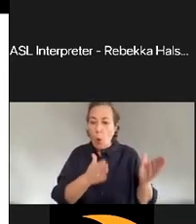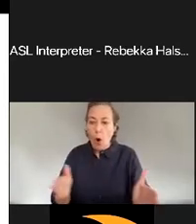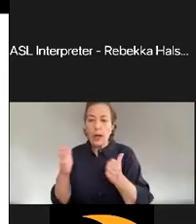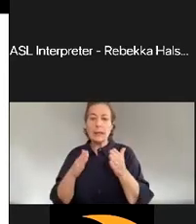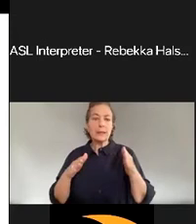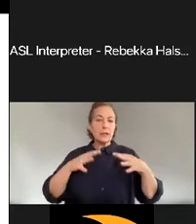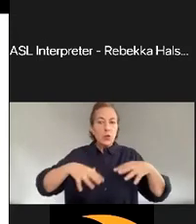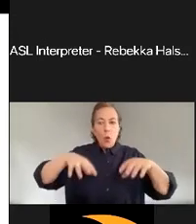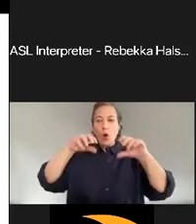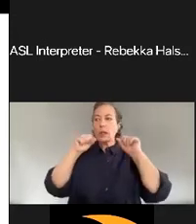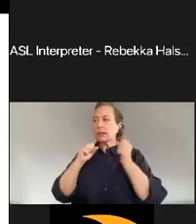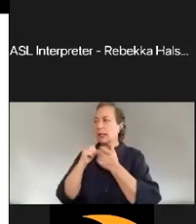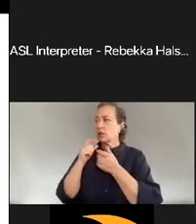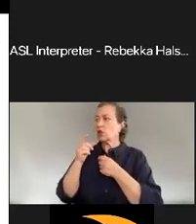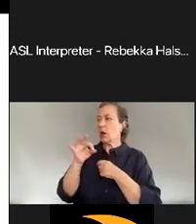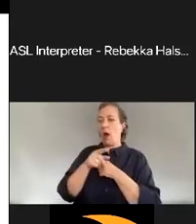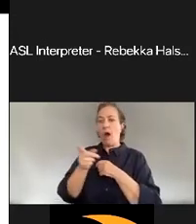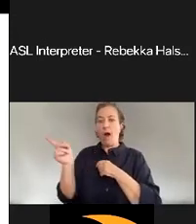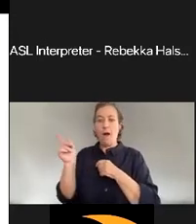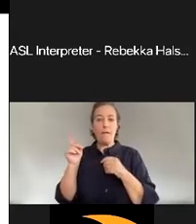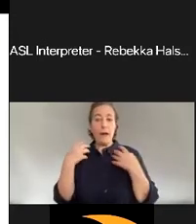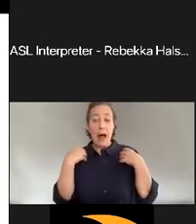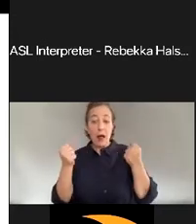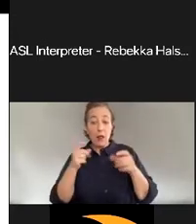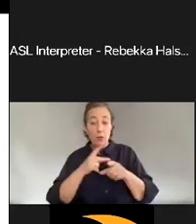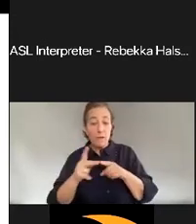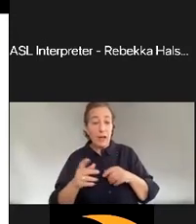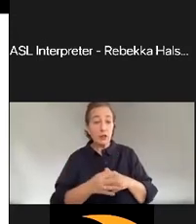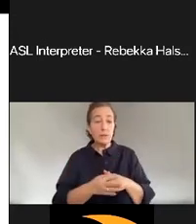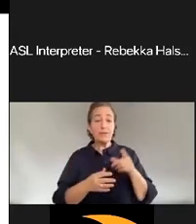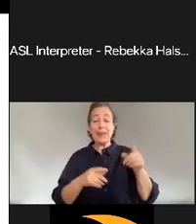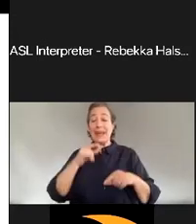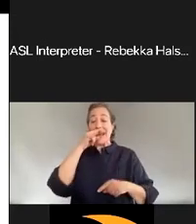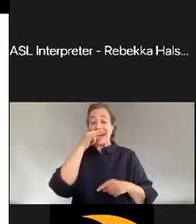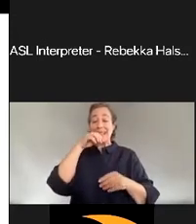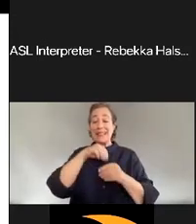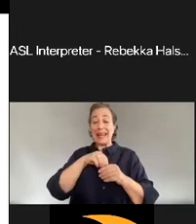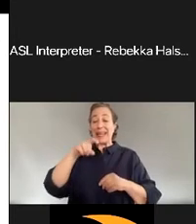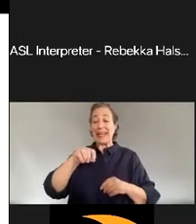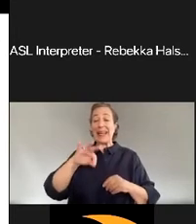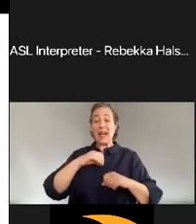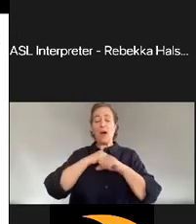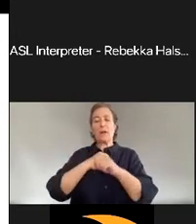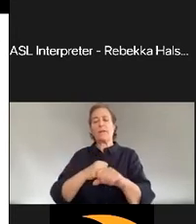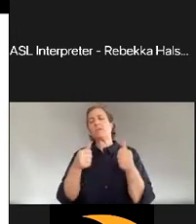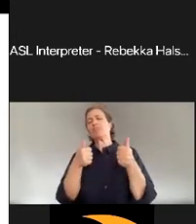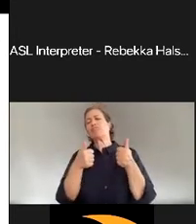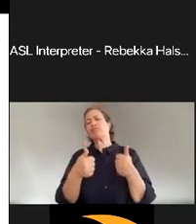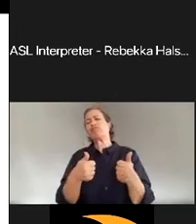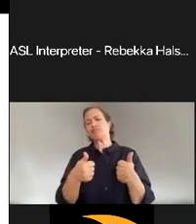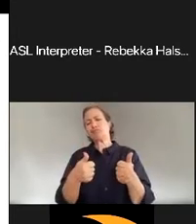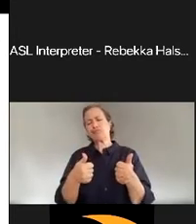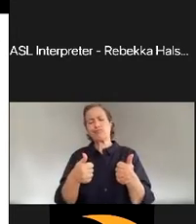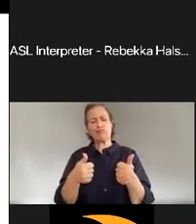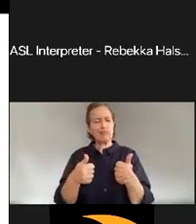healthcare professionals involved in this. Kids in Need of Defense does wonderful work across the country with kids in particular. If you have